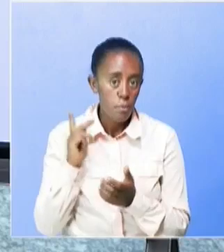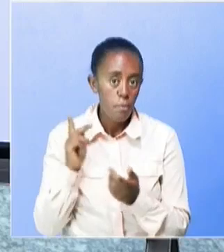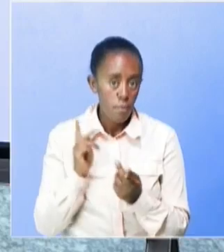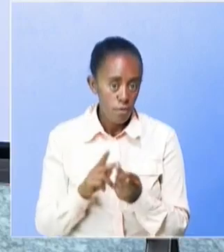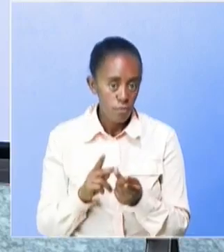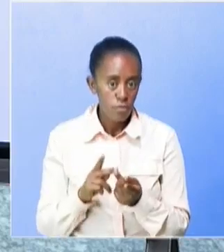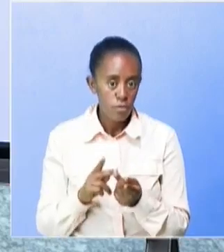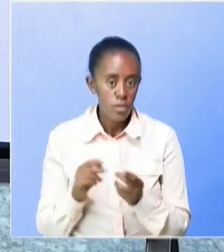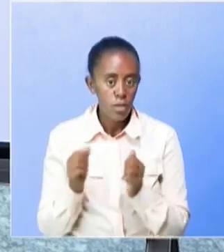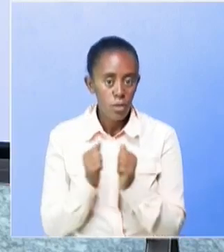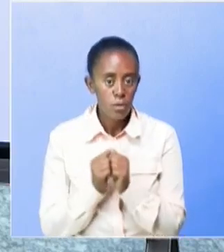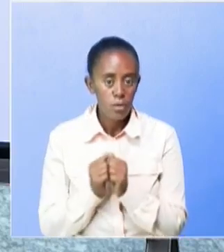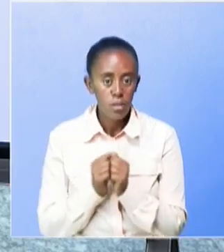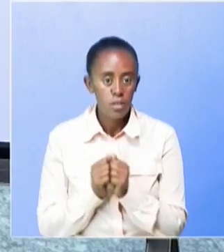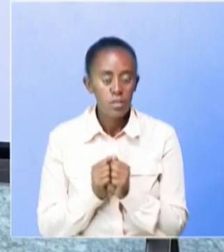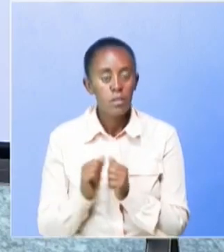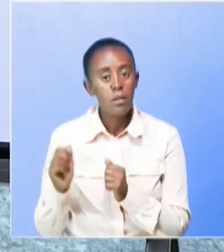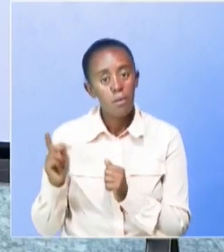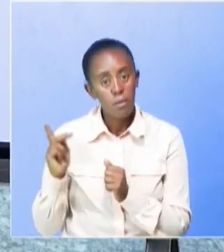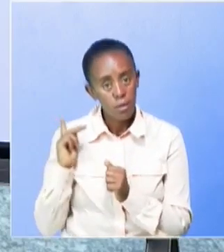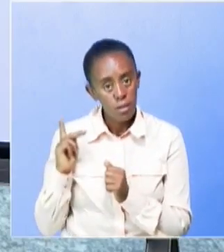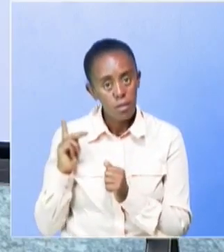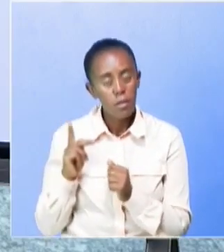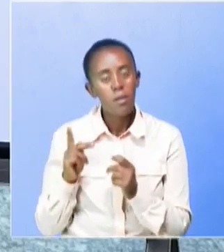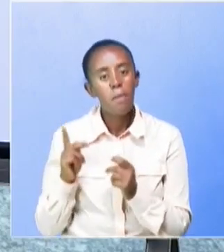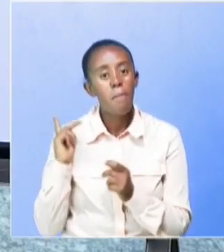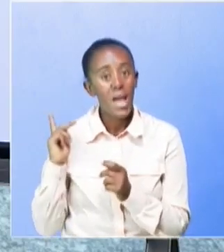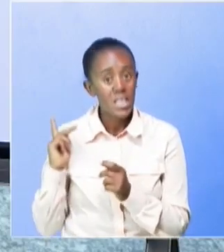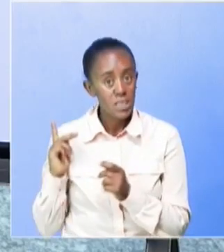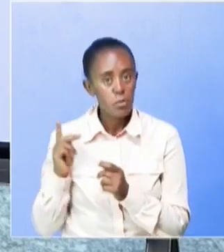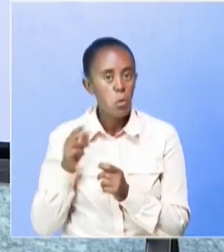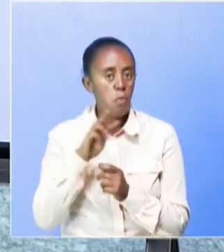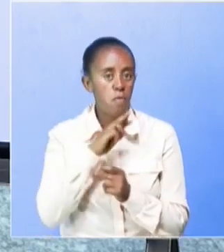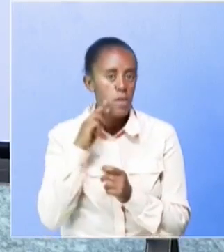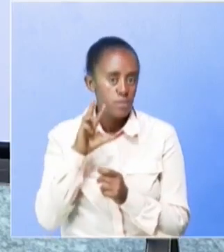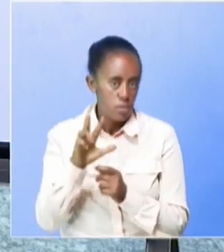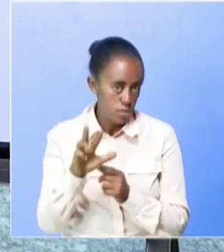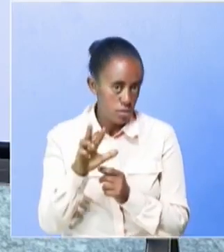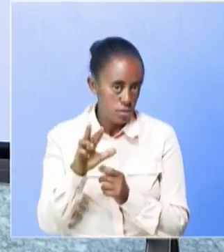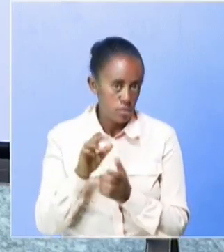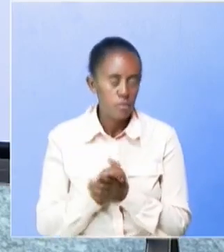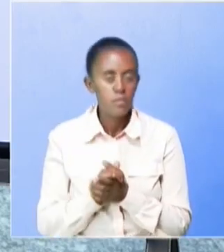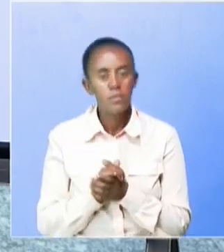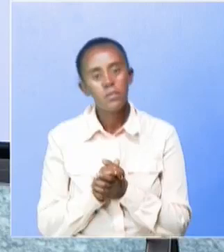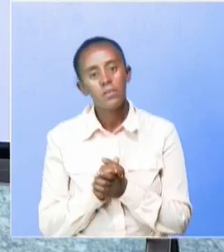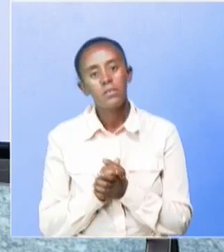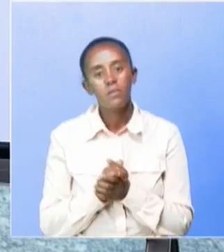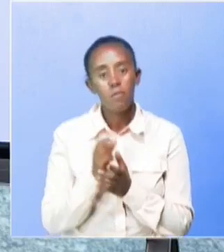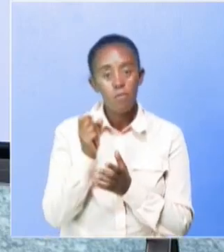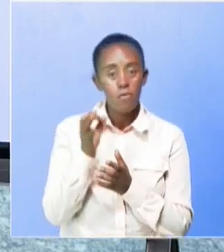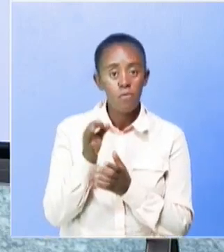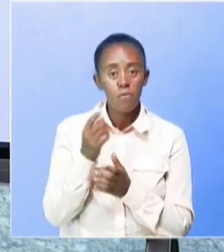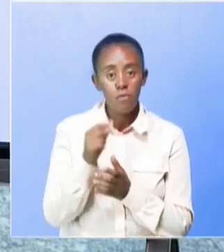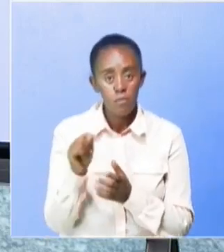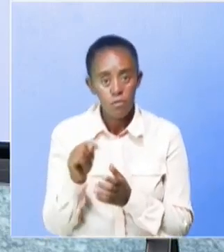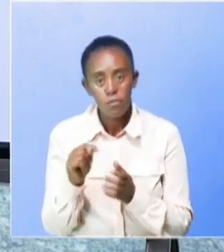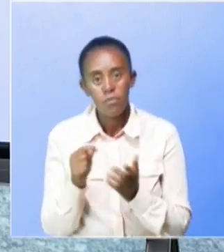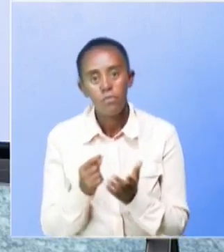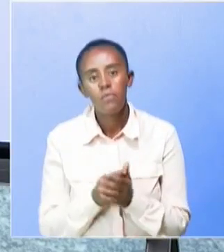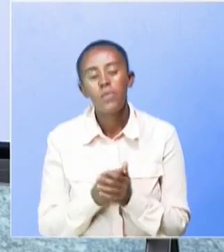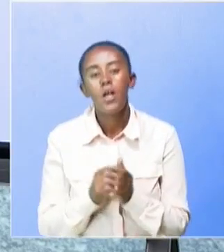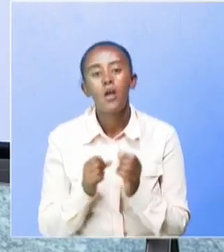perfect with the past participle of the verb, or the verb 3 of the root